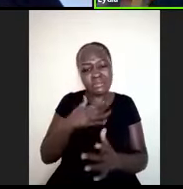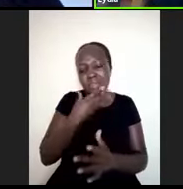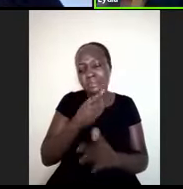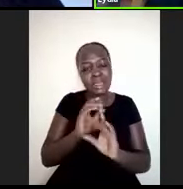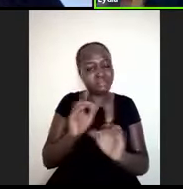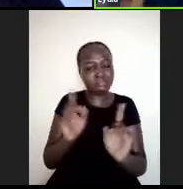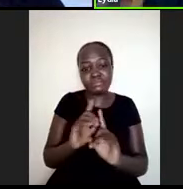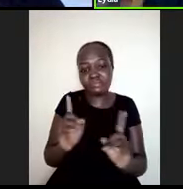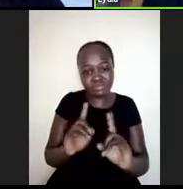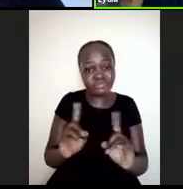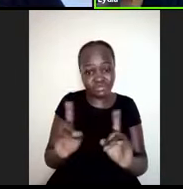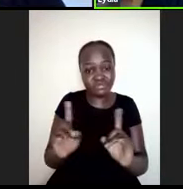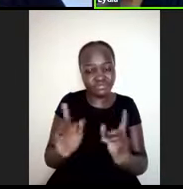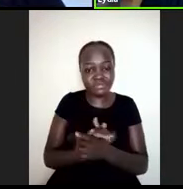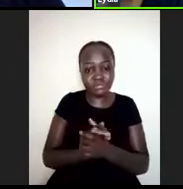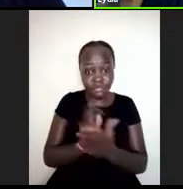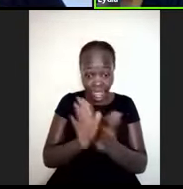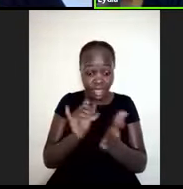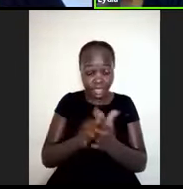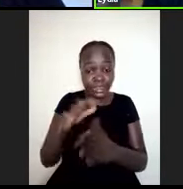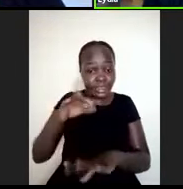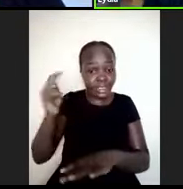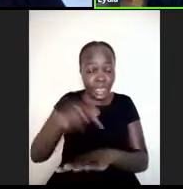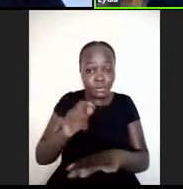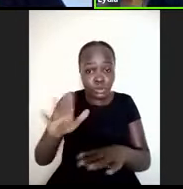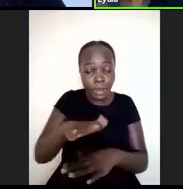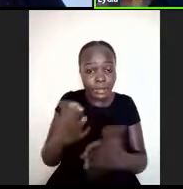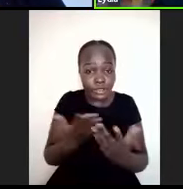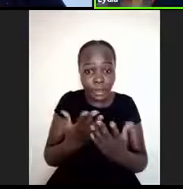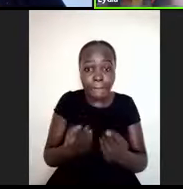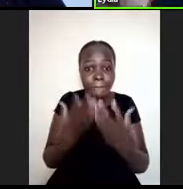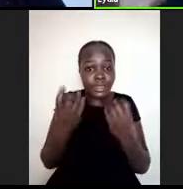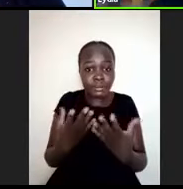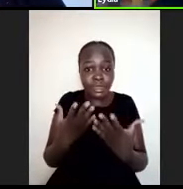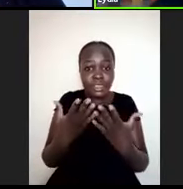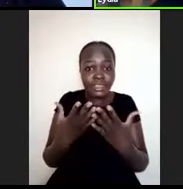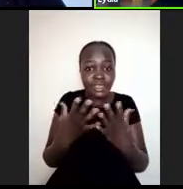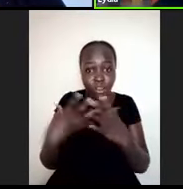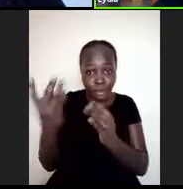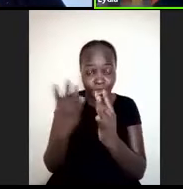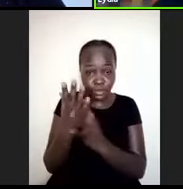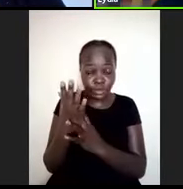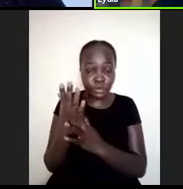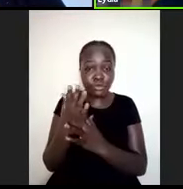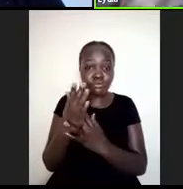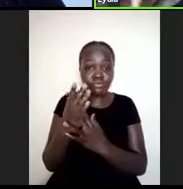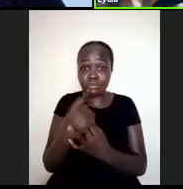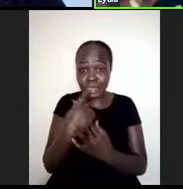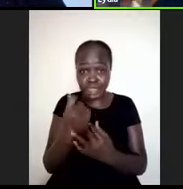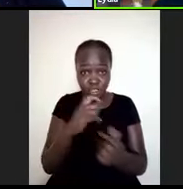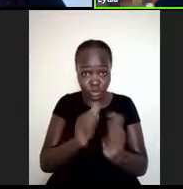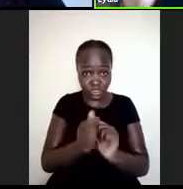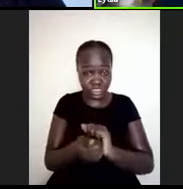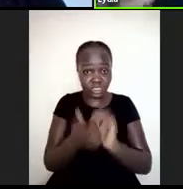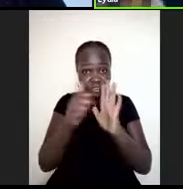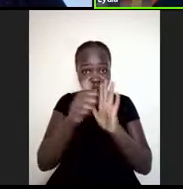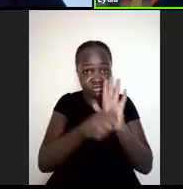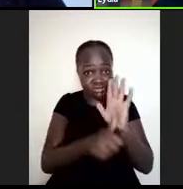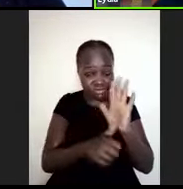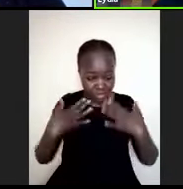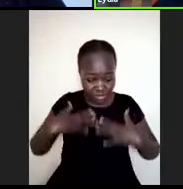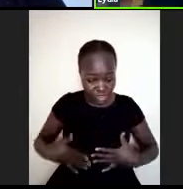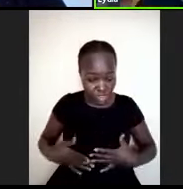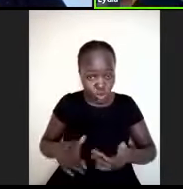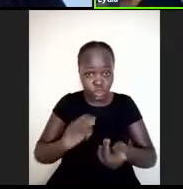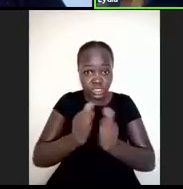are, it's come to a point where many of them are even going through medical changes, physical changes,